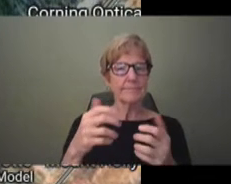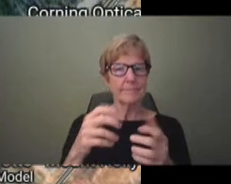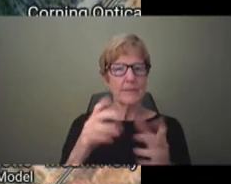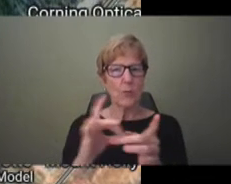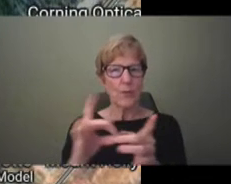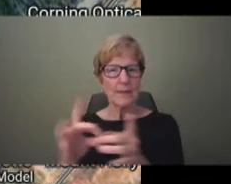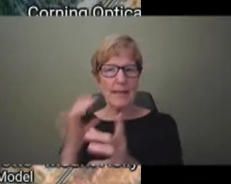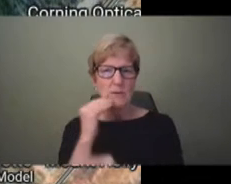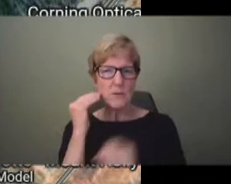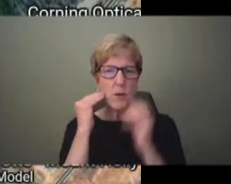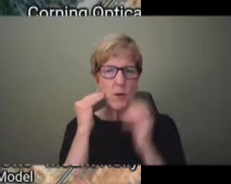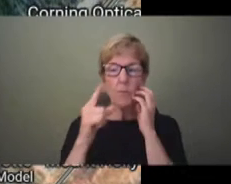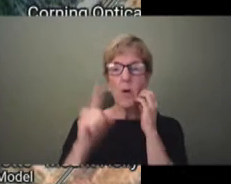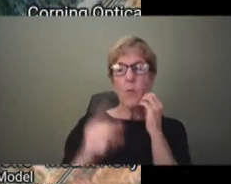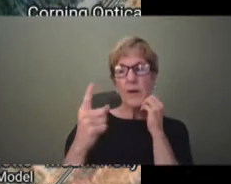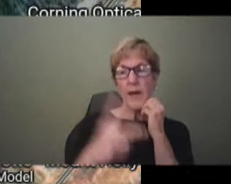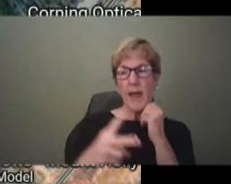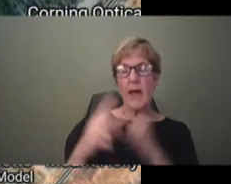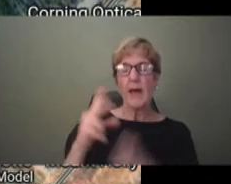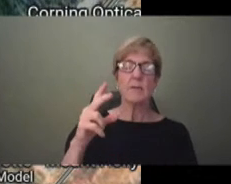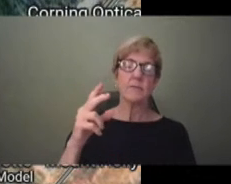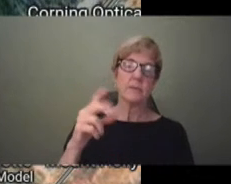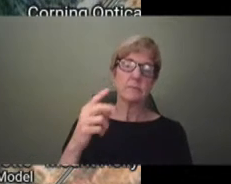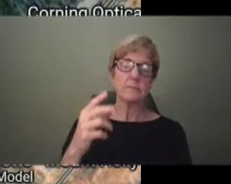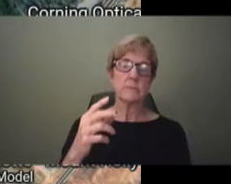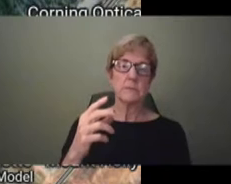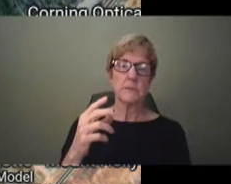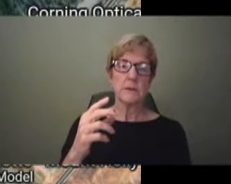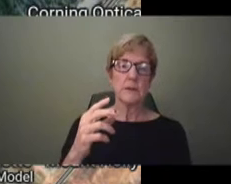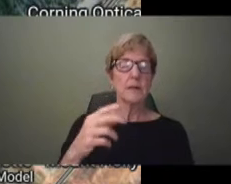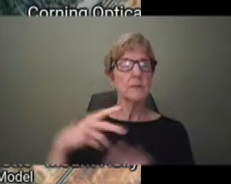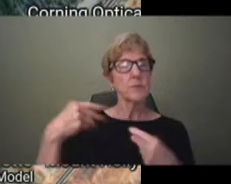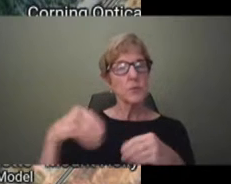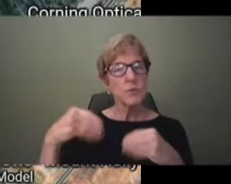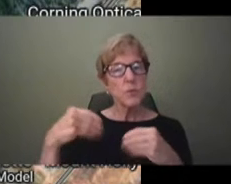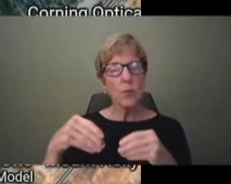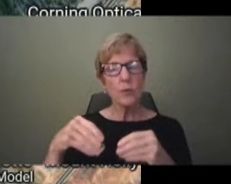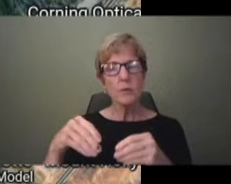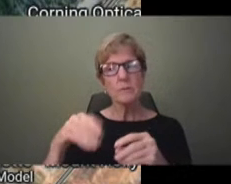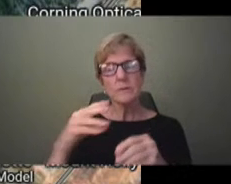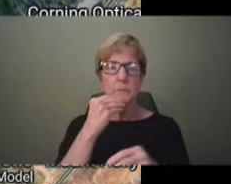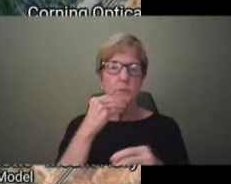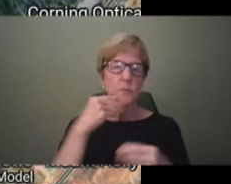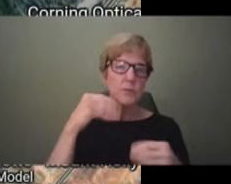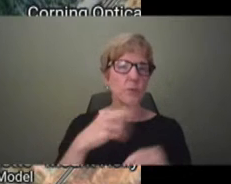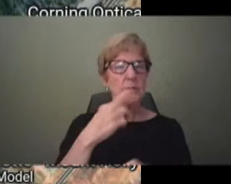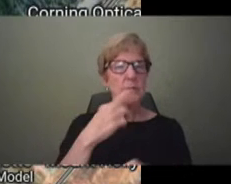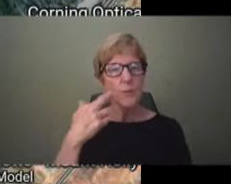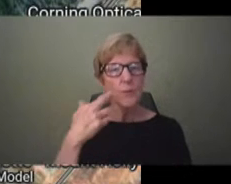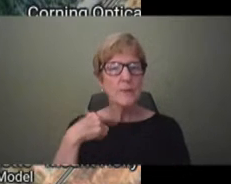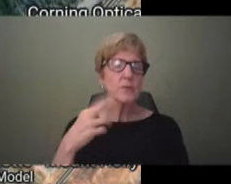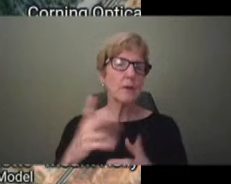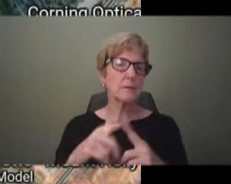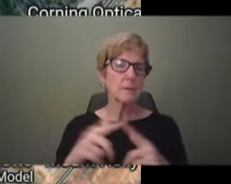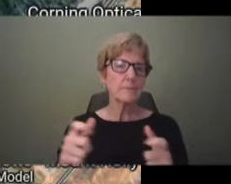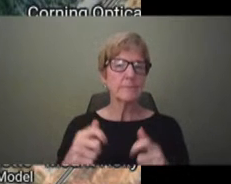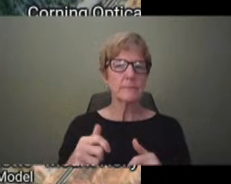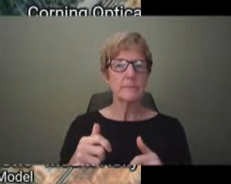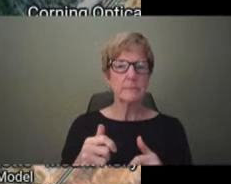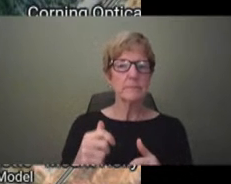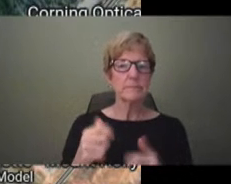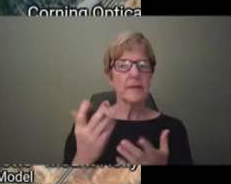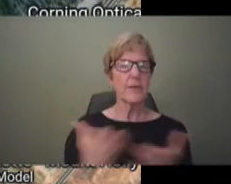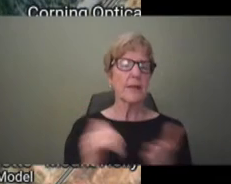a mile and a half mile and a quarter uh multiple retail hubs with grocery stores restaurants retail uh the types of things that